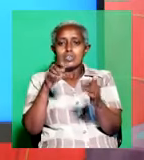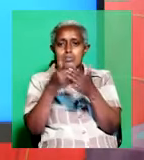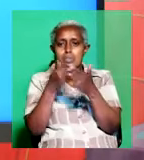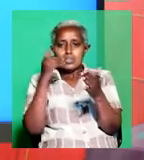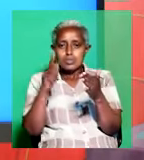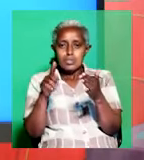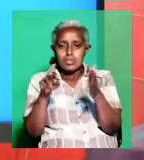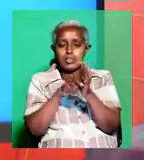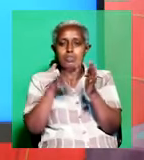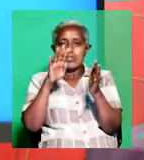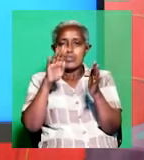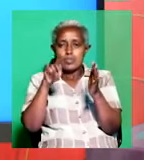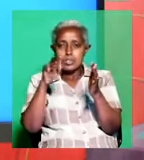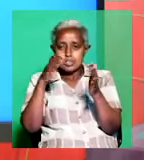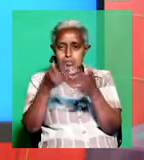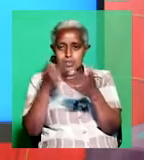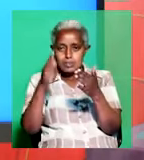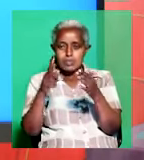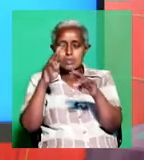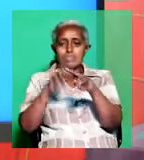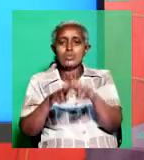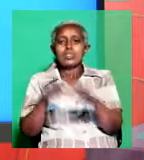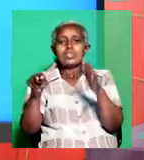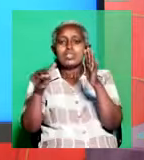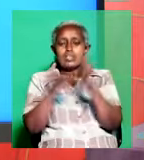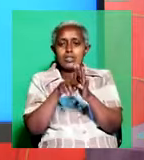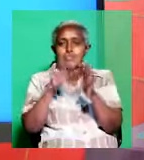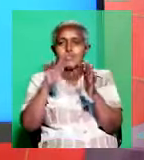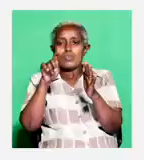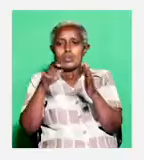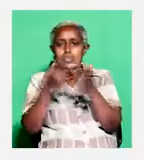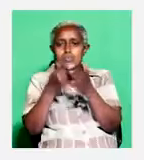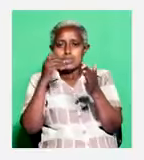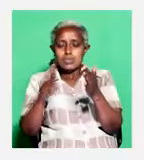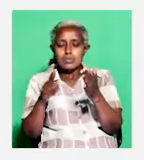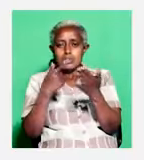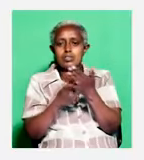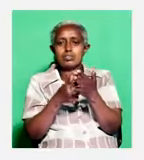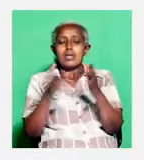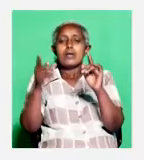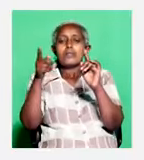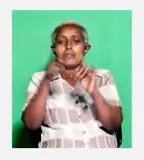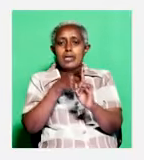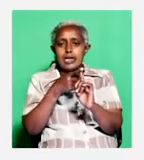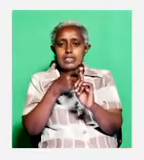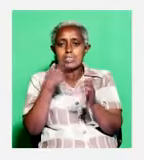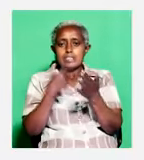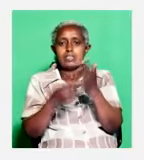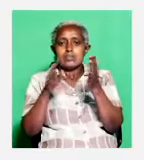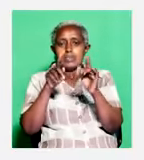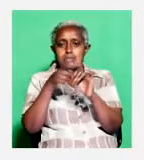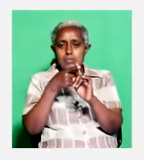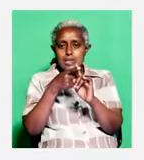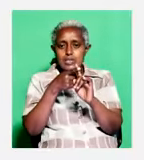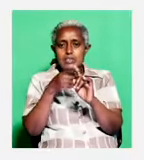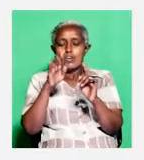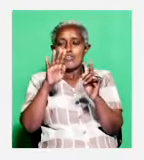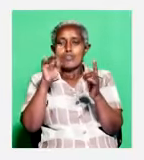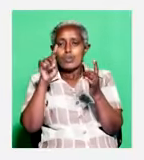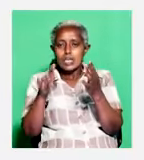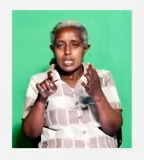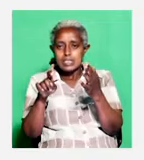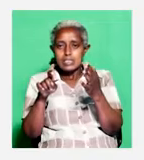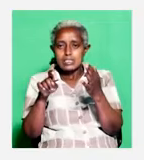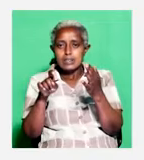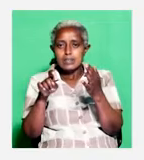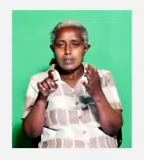of 4x minus 1. So you put the negative of 4x minus 1 here, this becomes plus. This becomes plus this